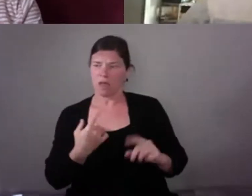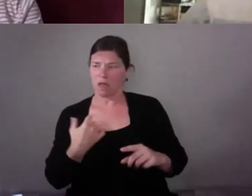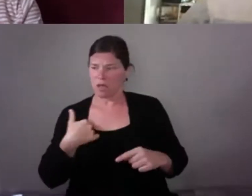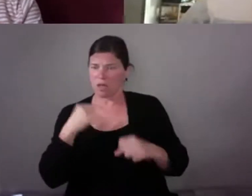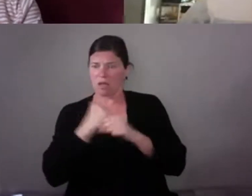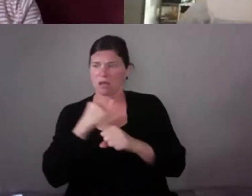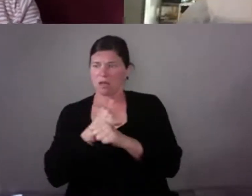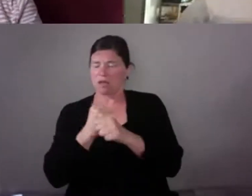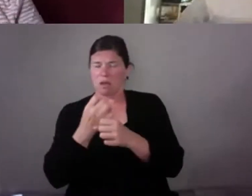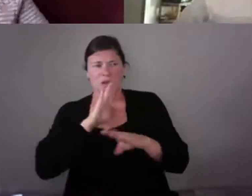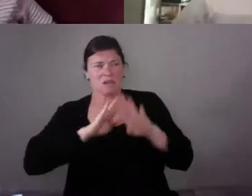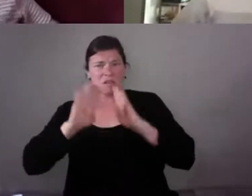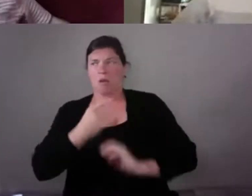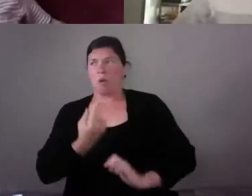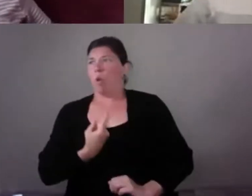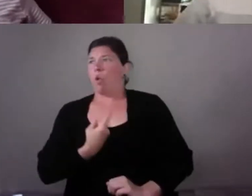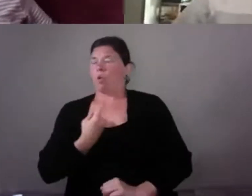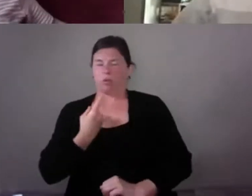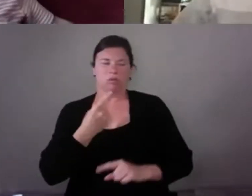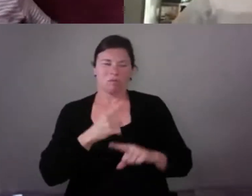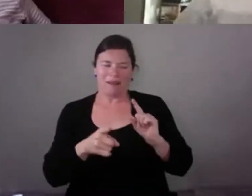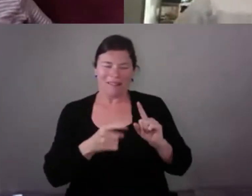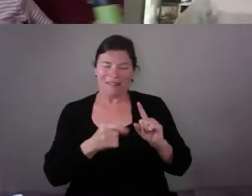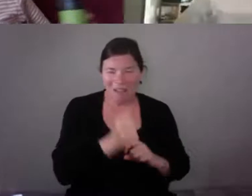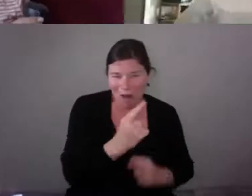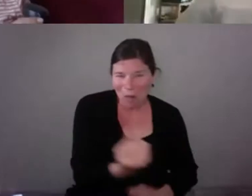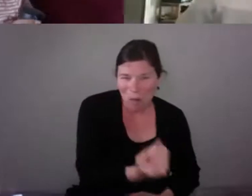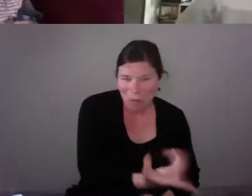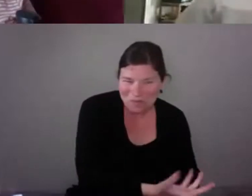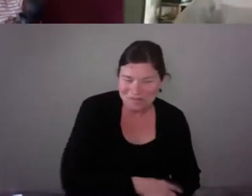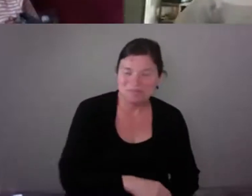sometimes. Yes. And then so